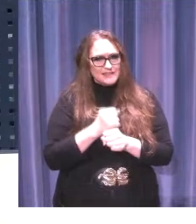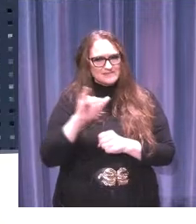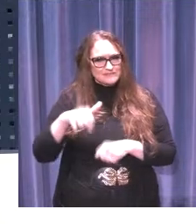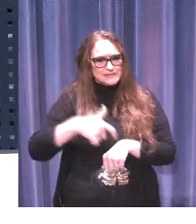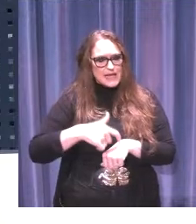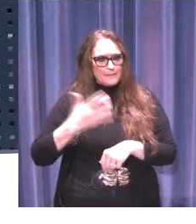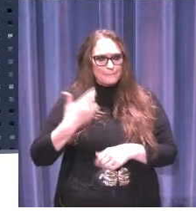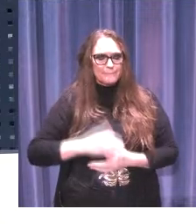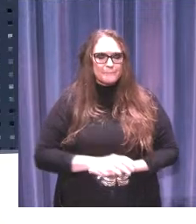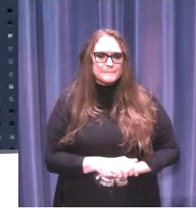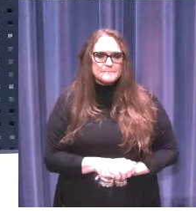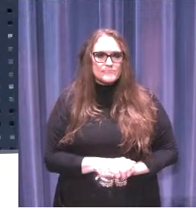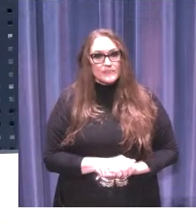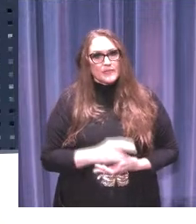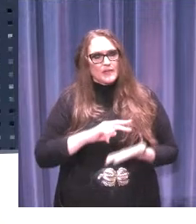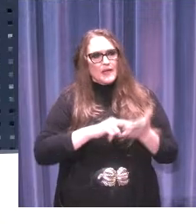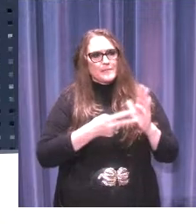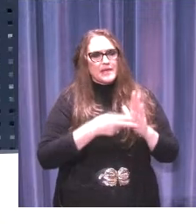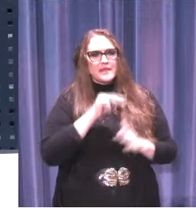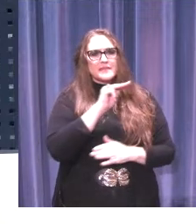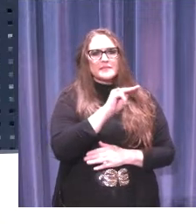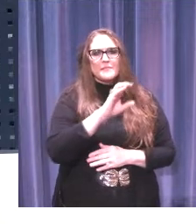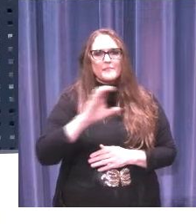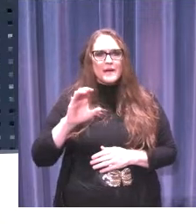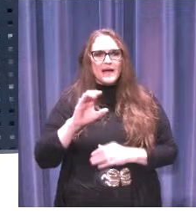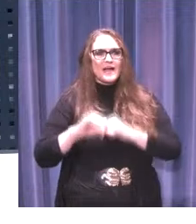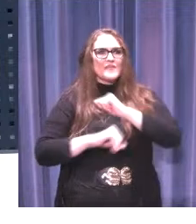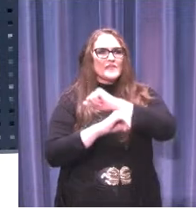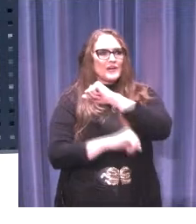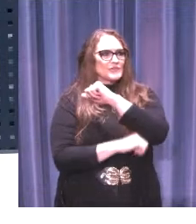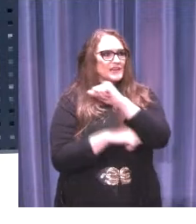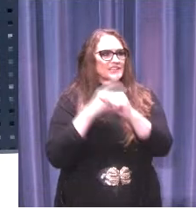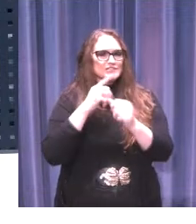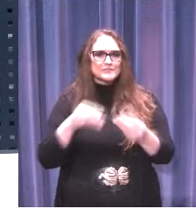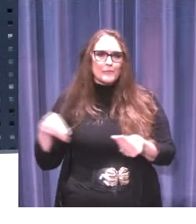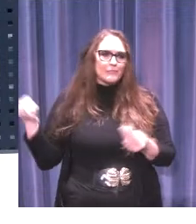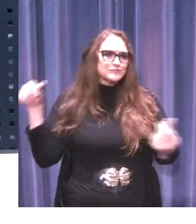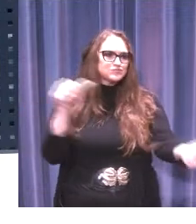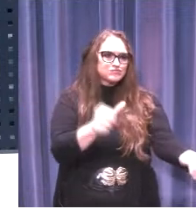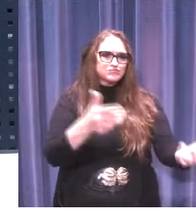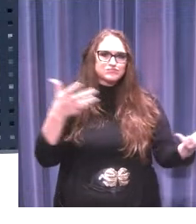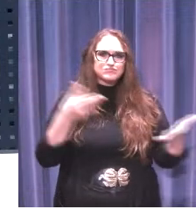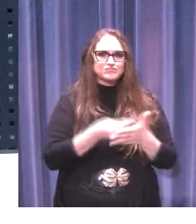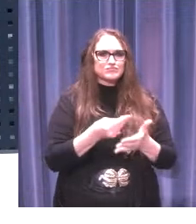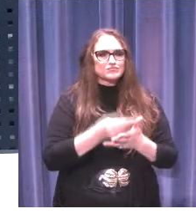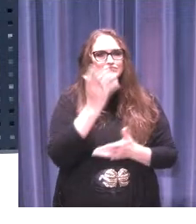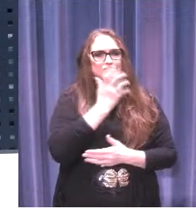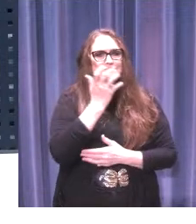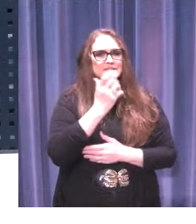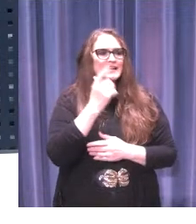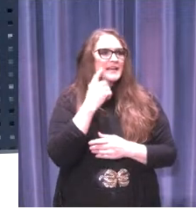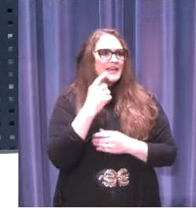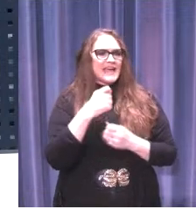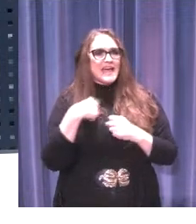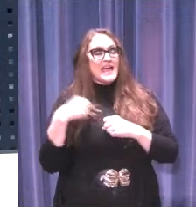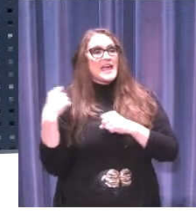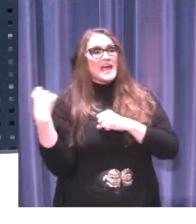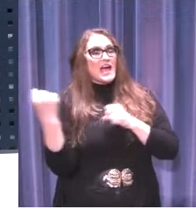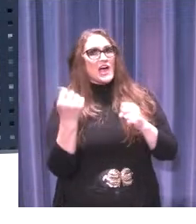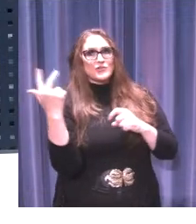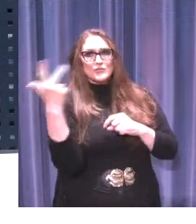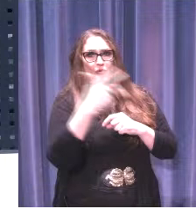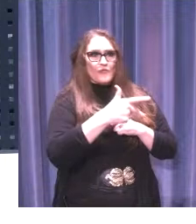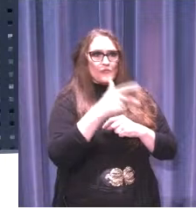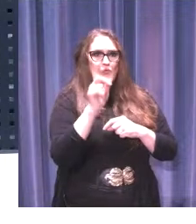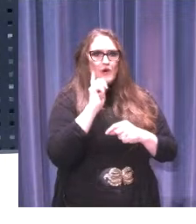time. I mean, the Mott Foundation spared no expense. In fact, I drove by where